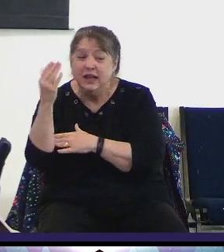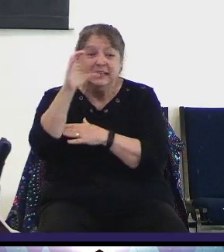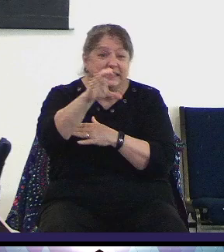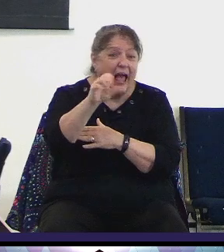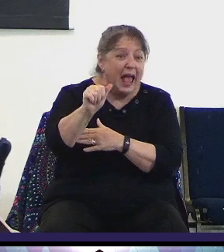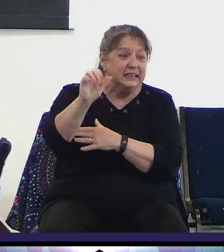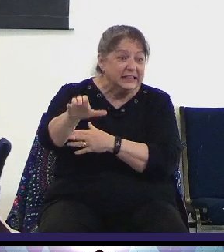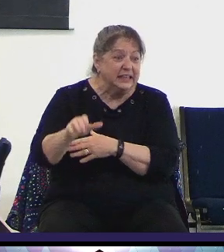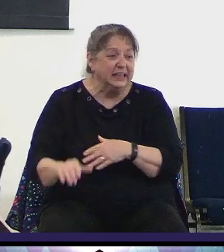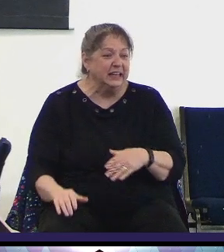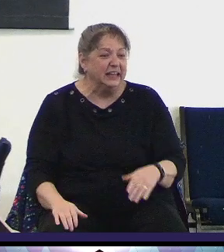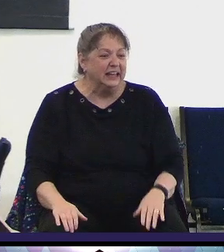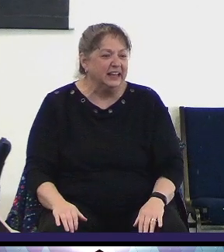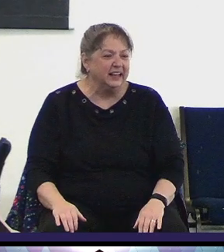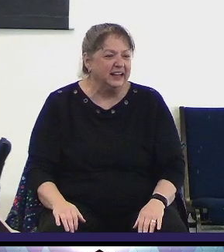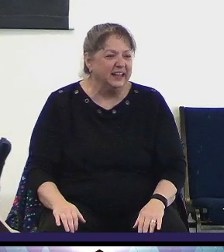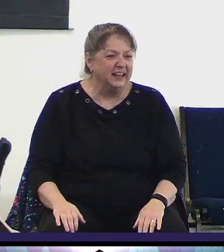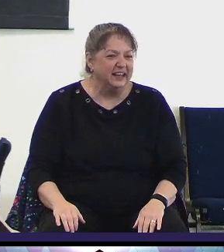There you go. Thank you.